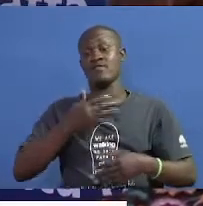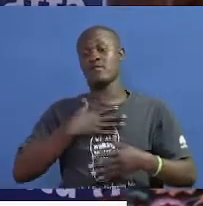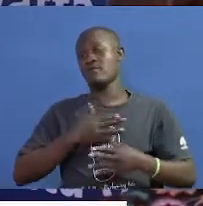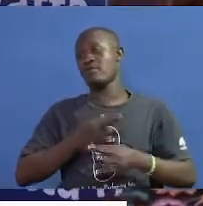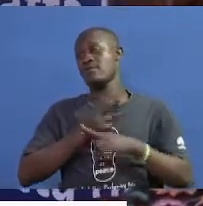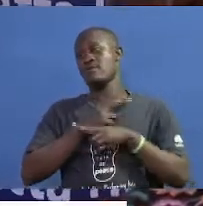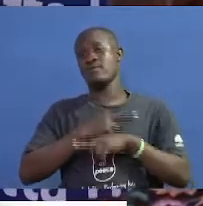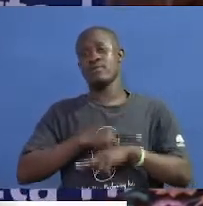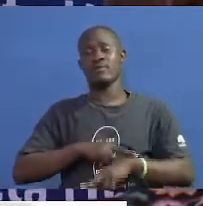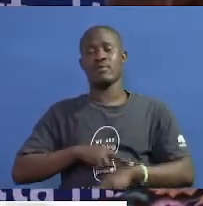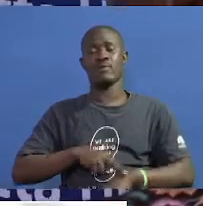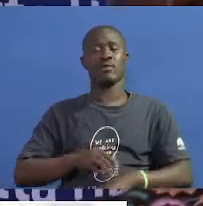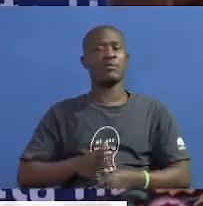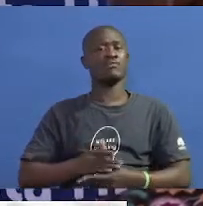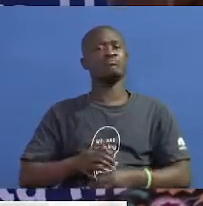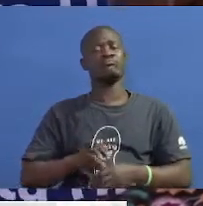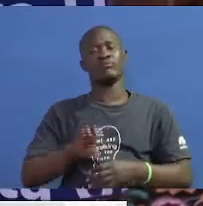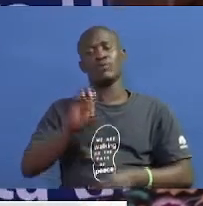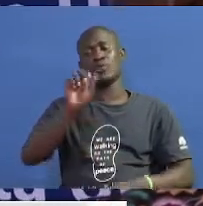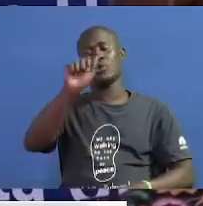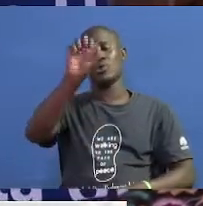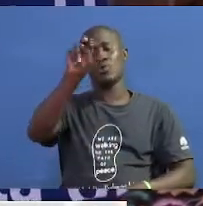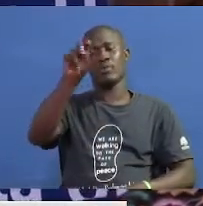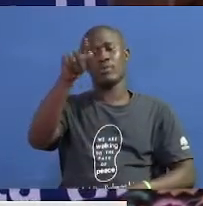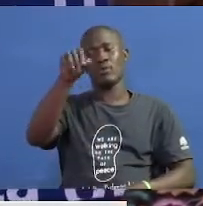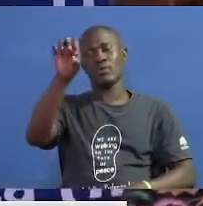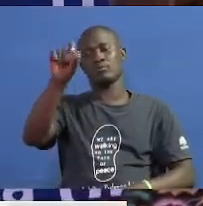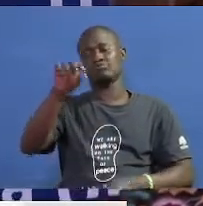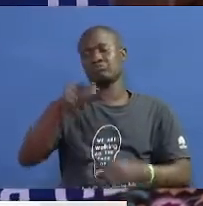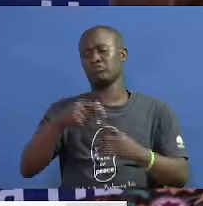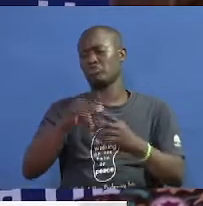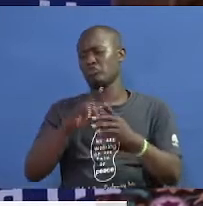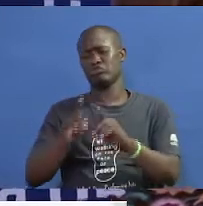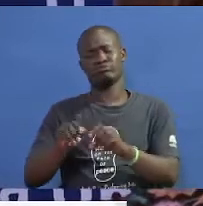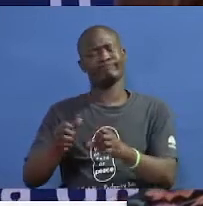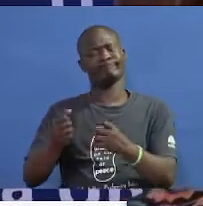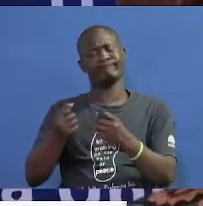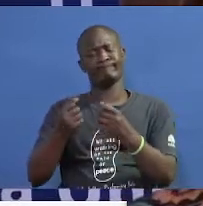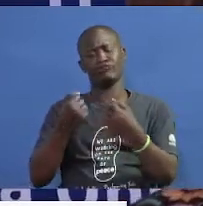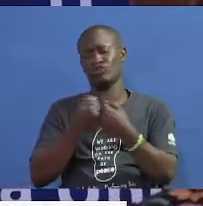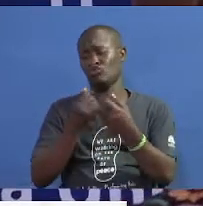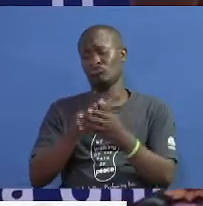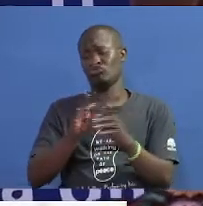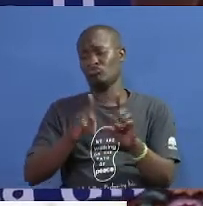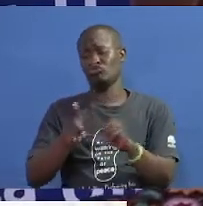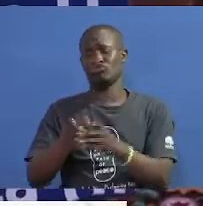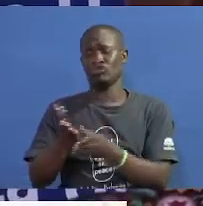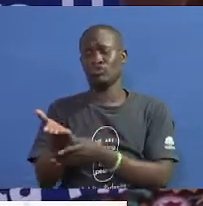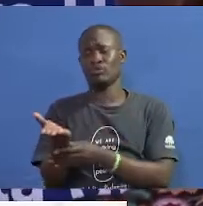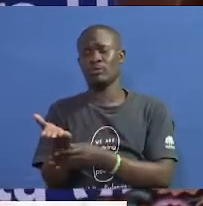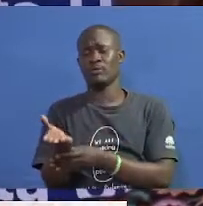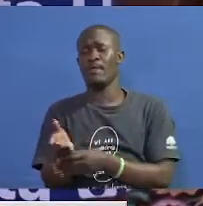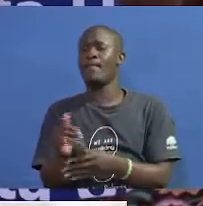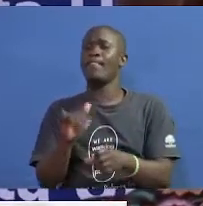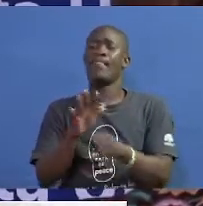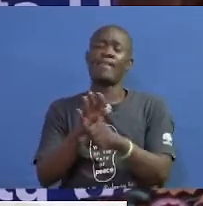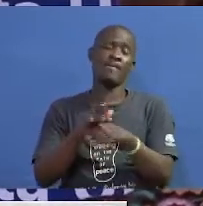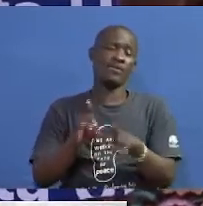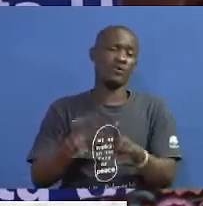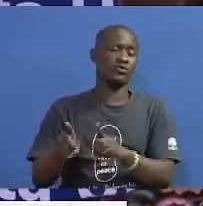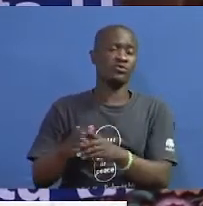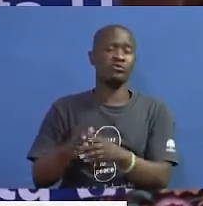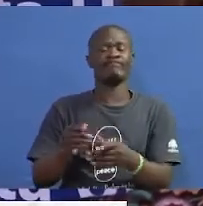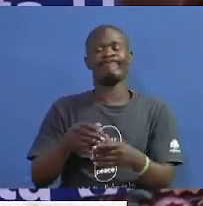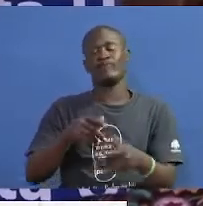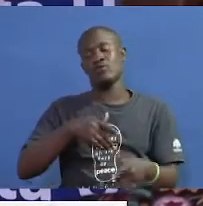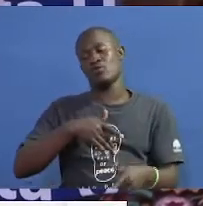more confident and hopefully competent in order to be able to perform this. The more, just like anything in medicine, the more you do it, the more you feel